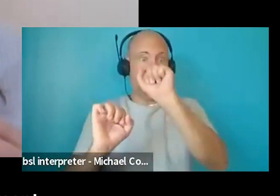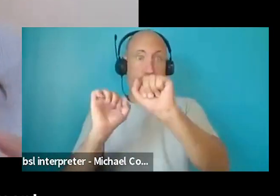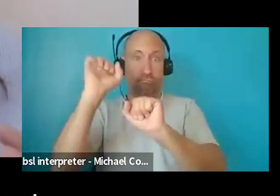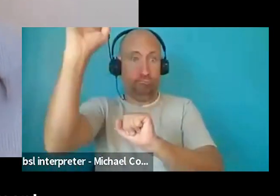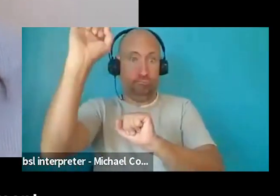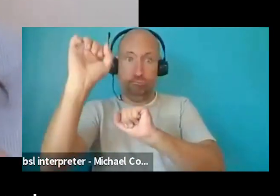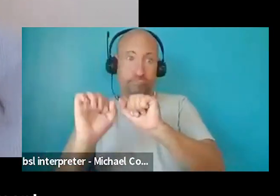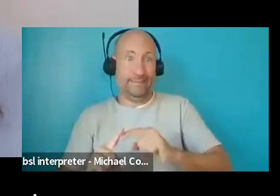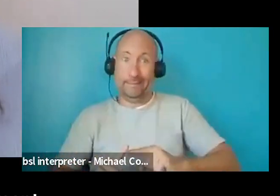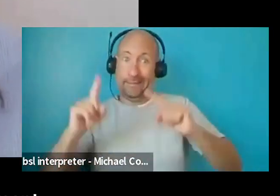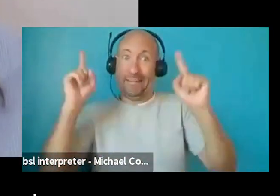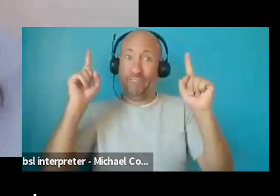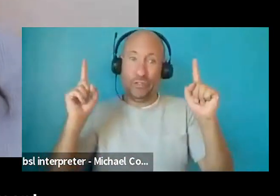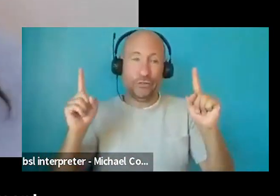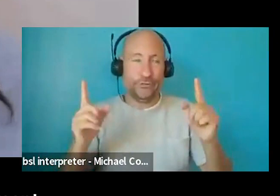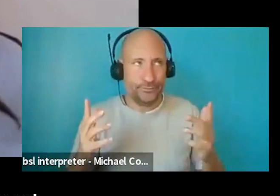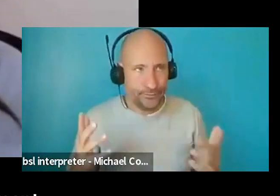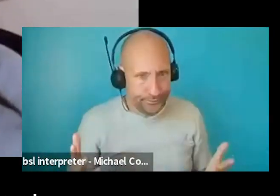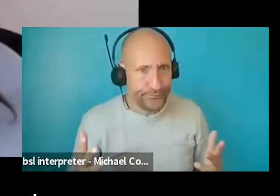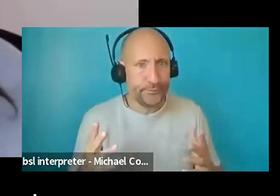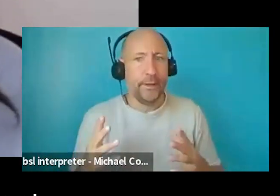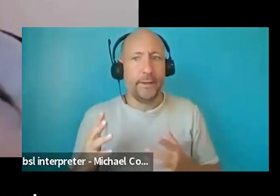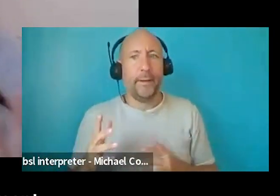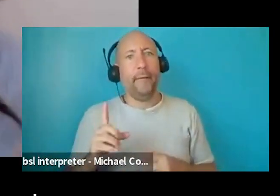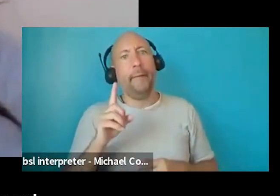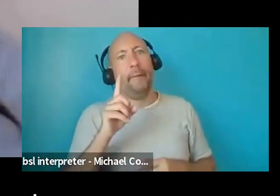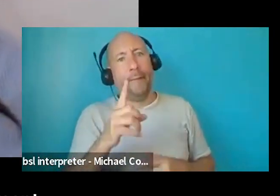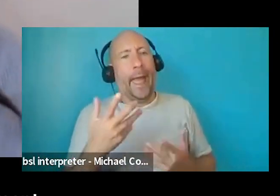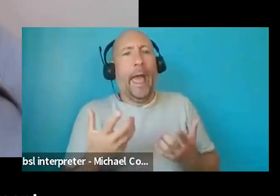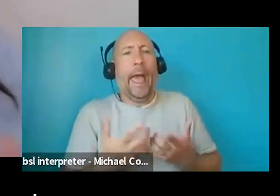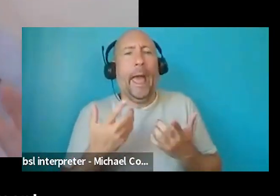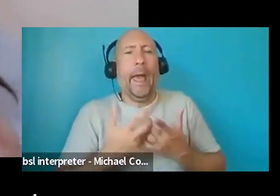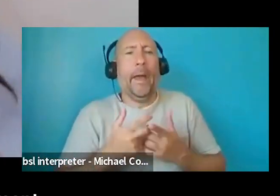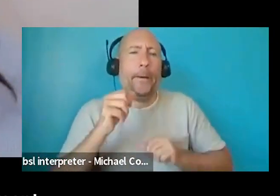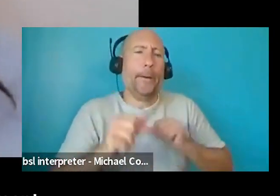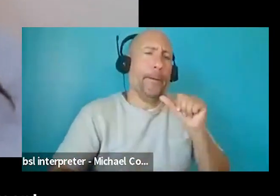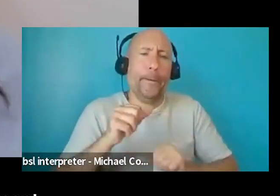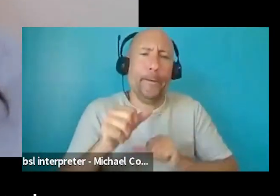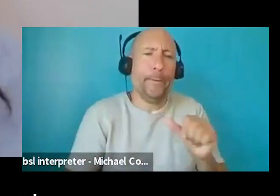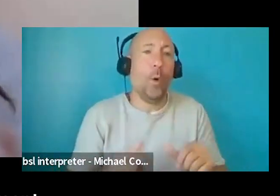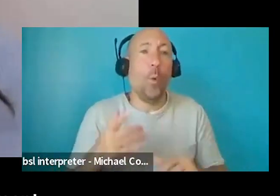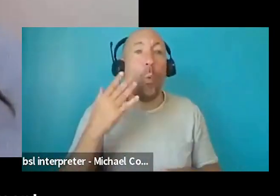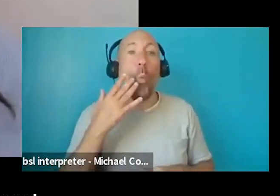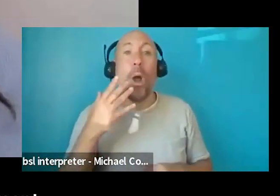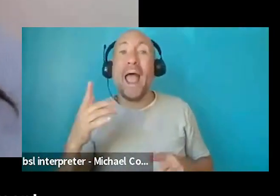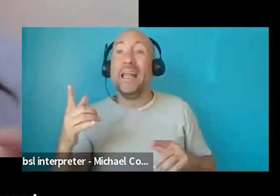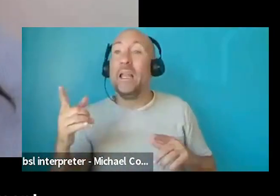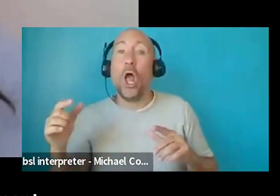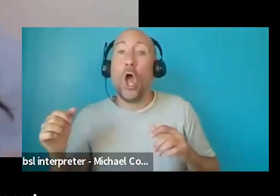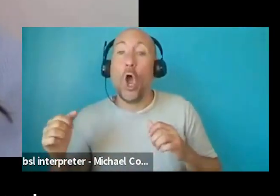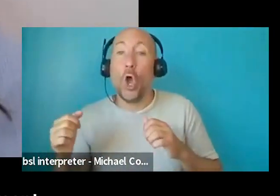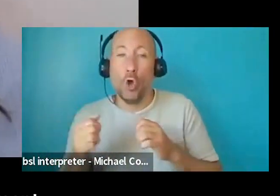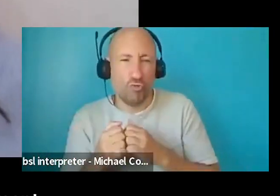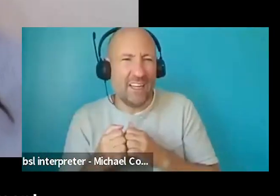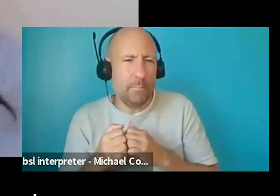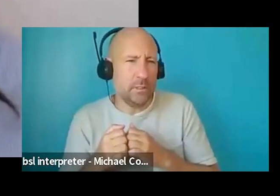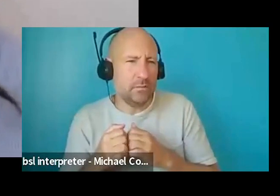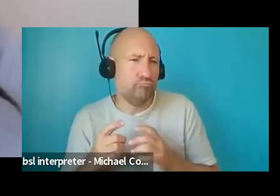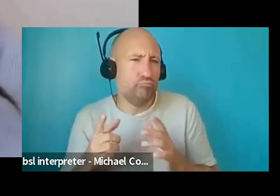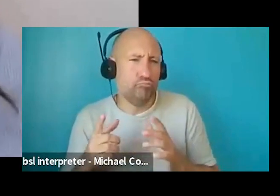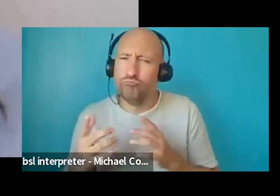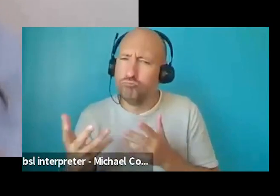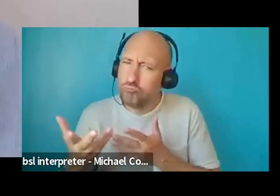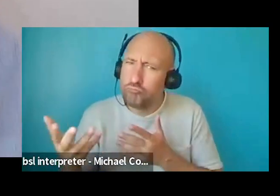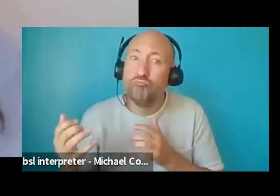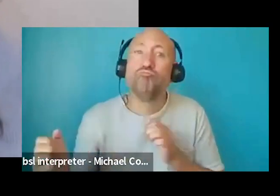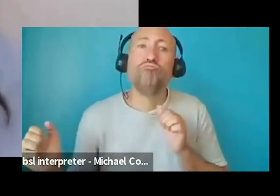So what happens is that an agreement is made. It is called intesa. It is an agreement, and